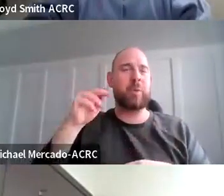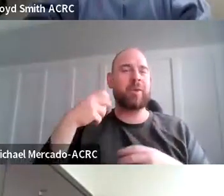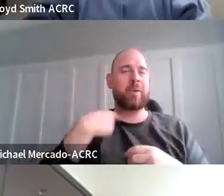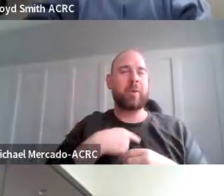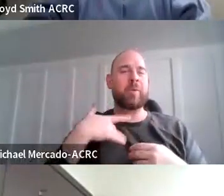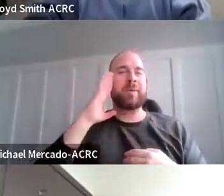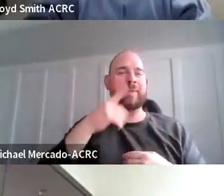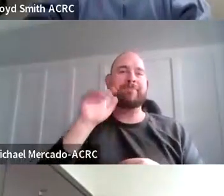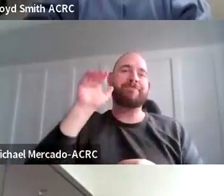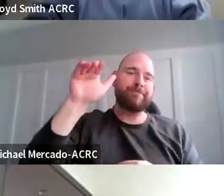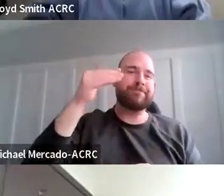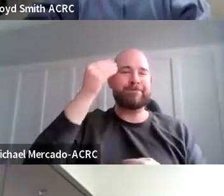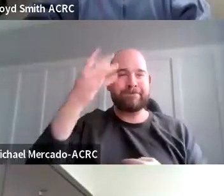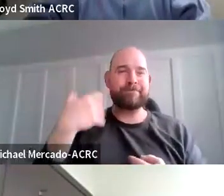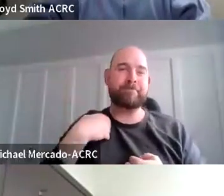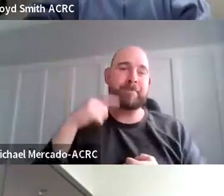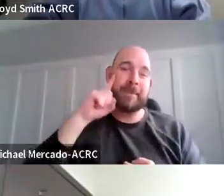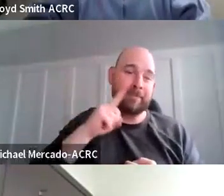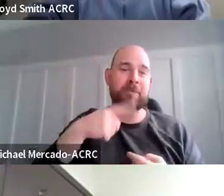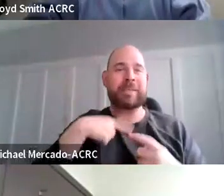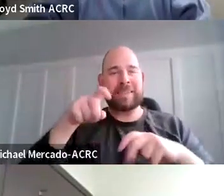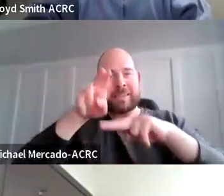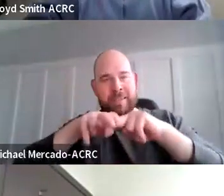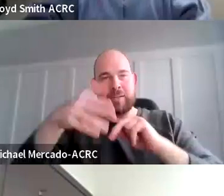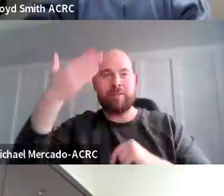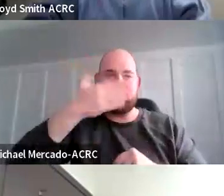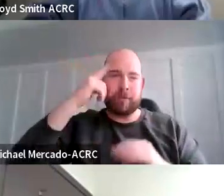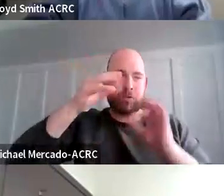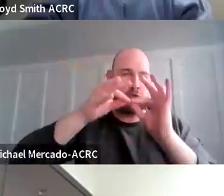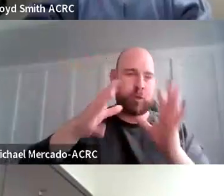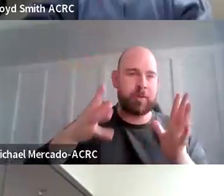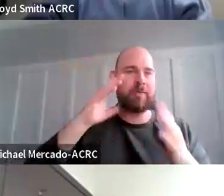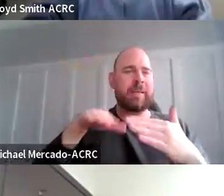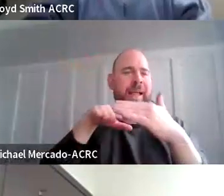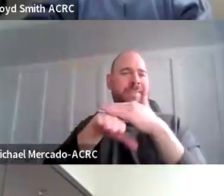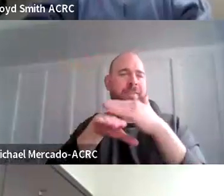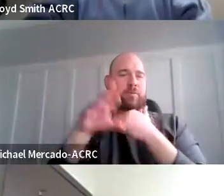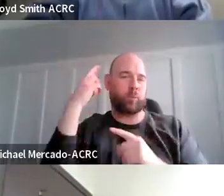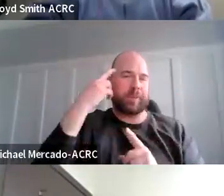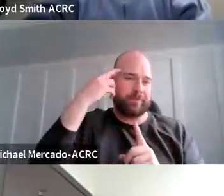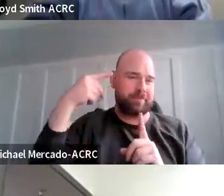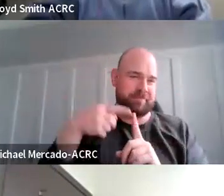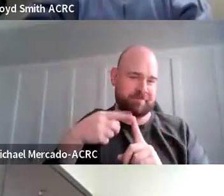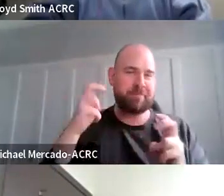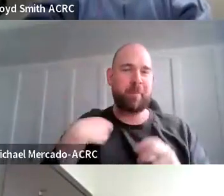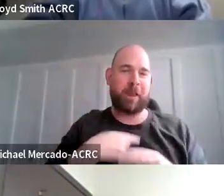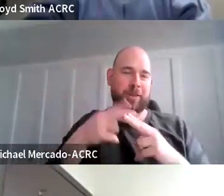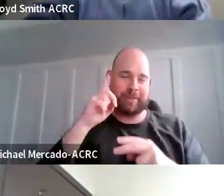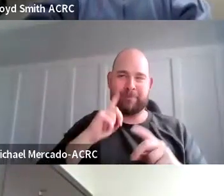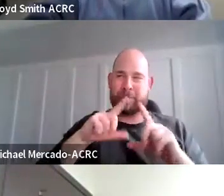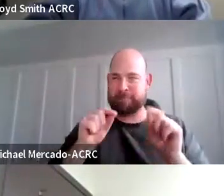So front row seats are typically expensive. So we're able to say, oh, I'm deaf, I need to sit closer to the front